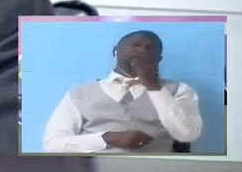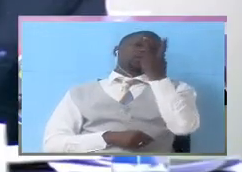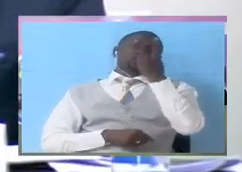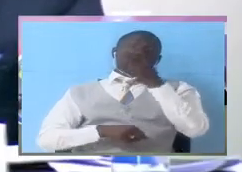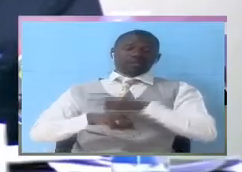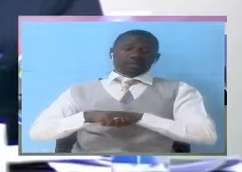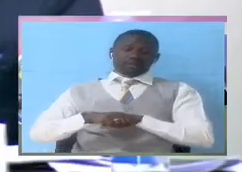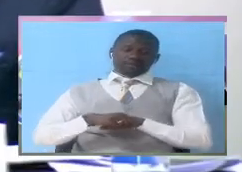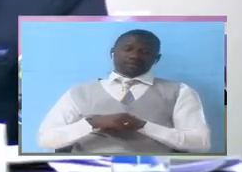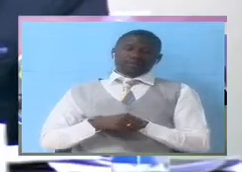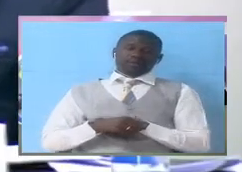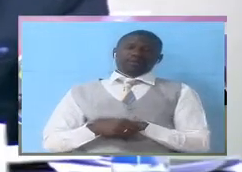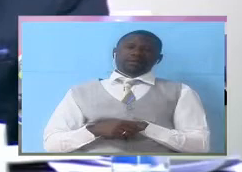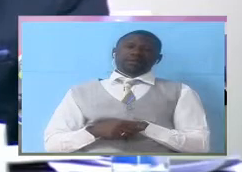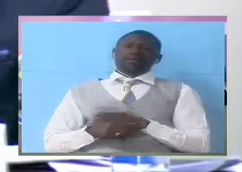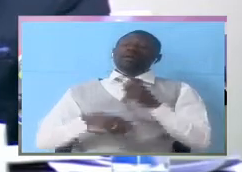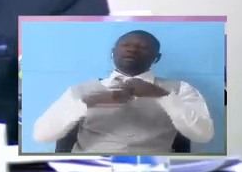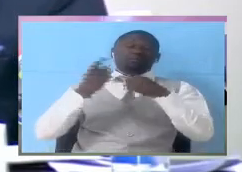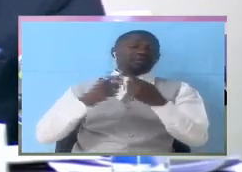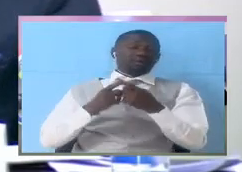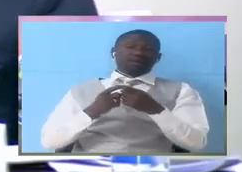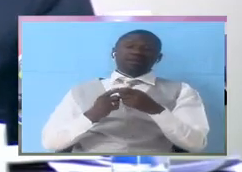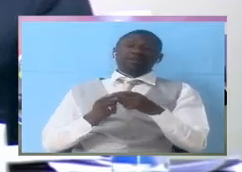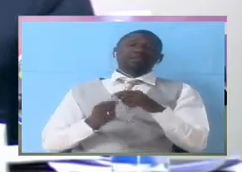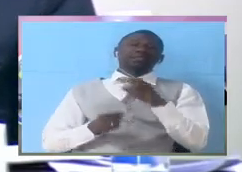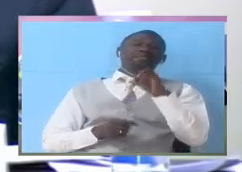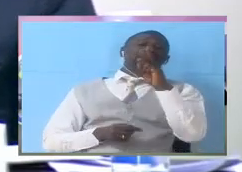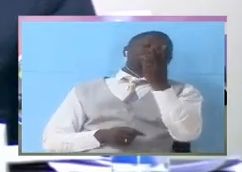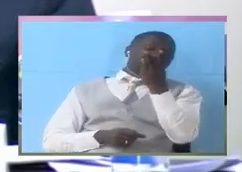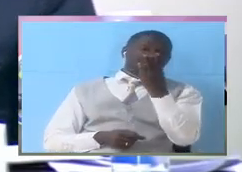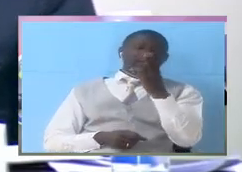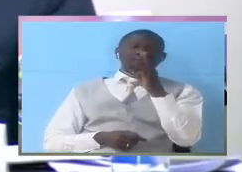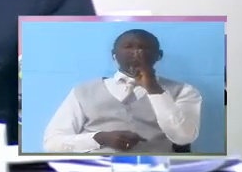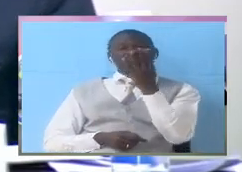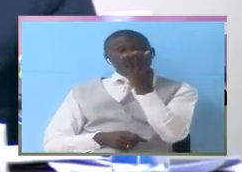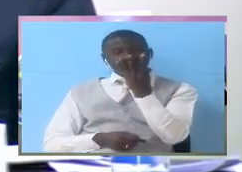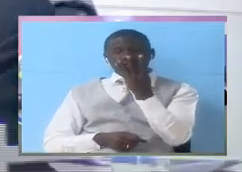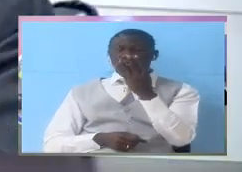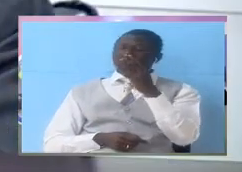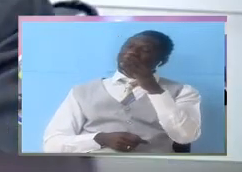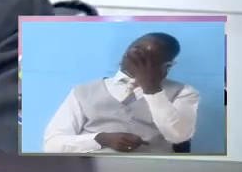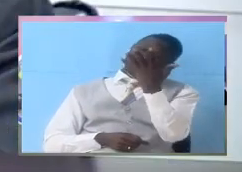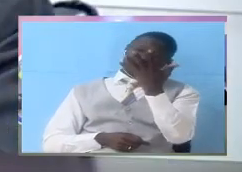And probably a third and a fourth and a fifth time.